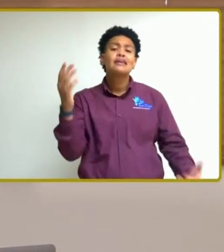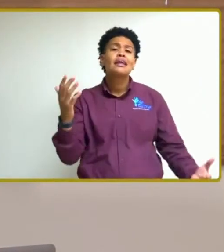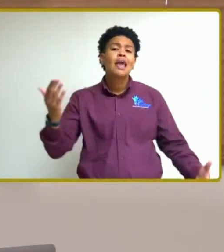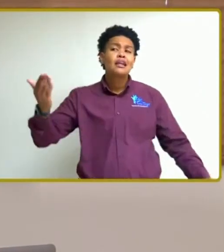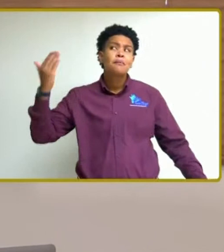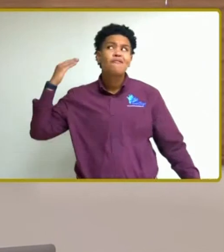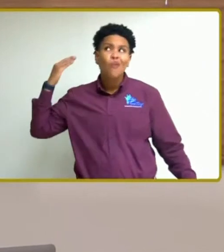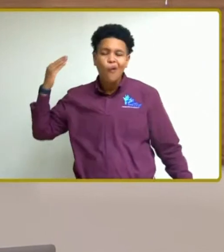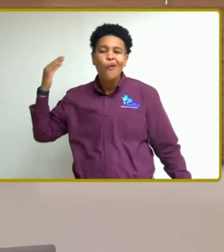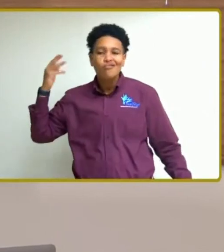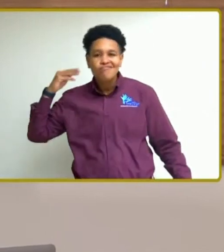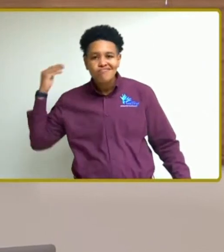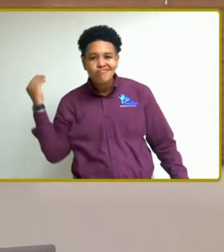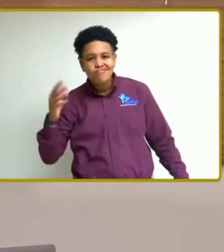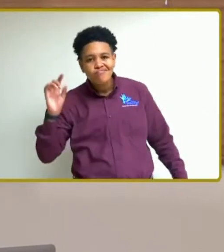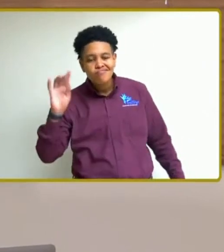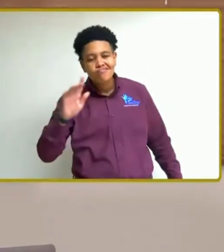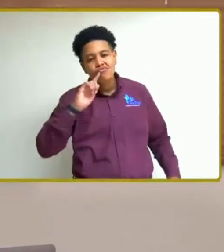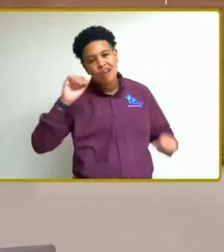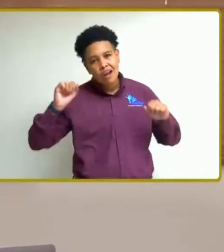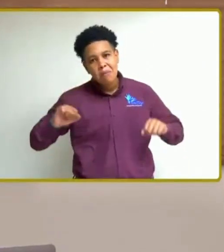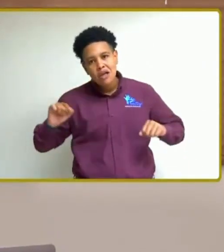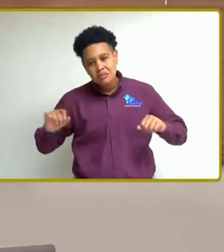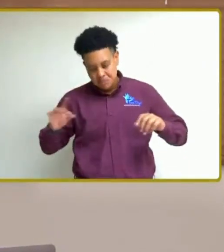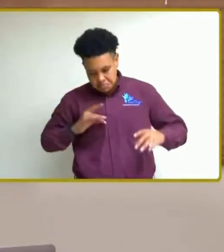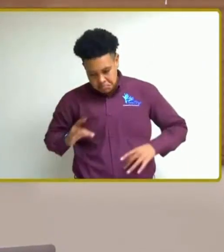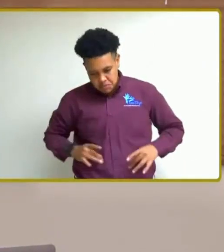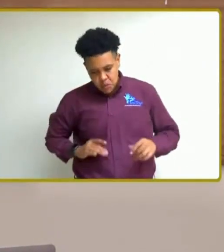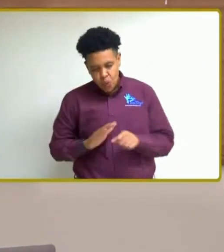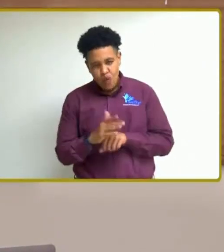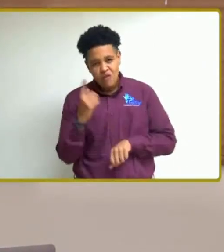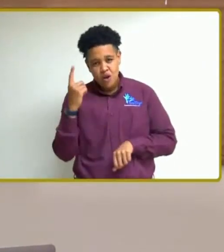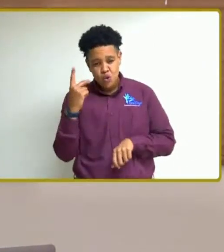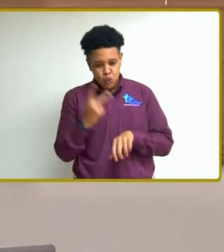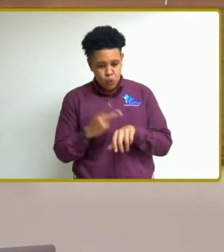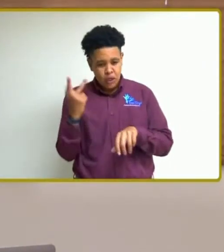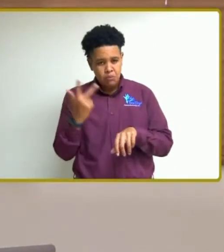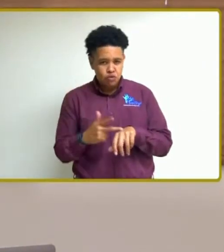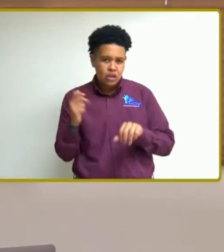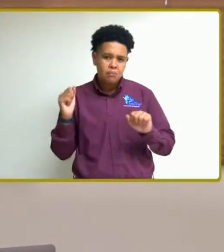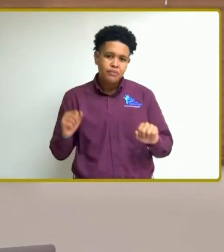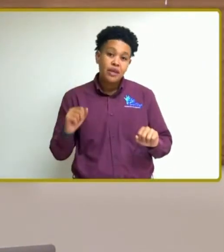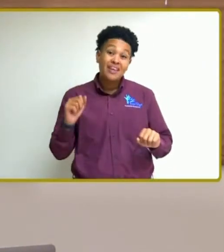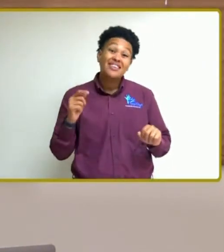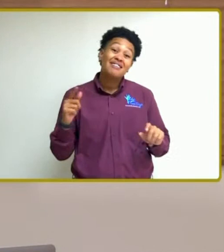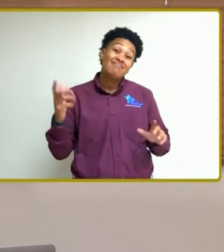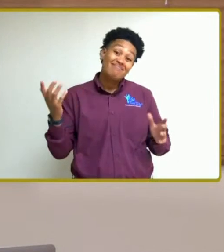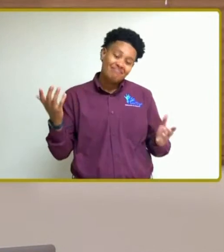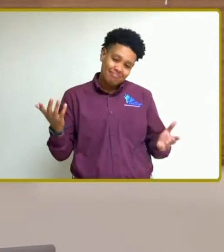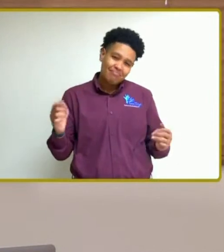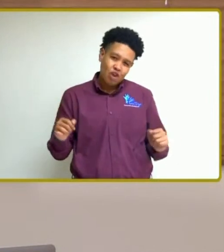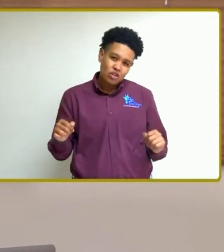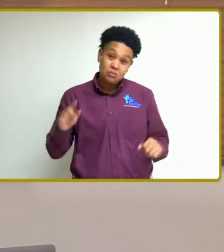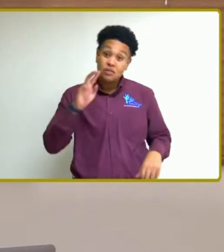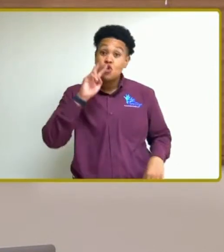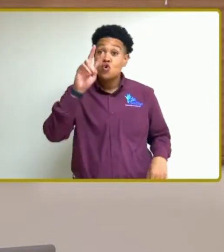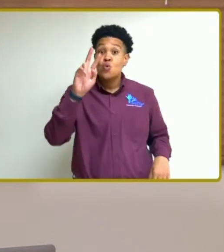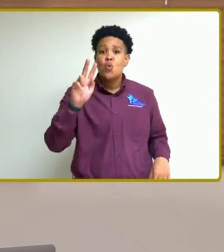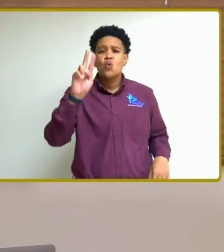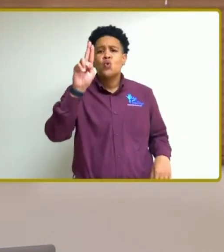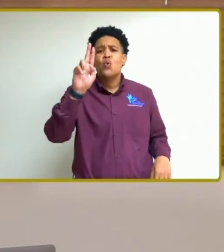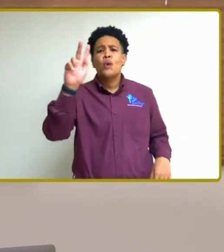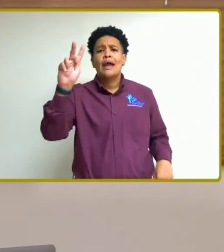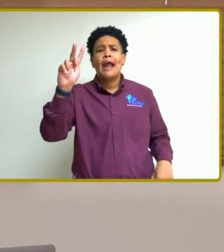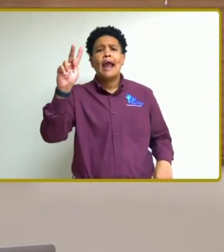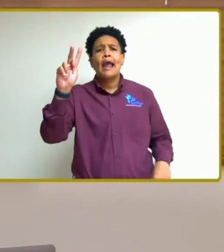before that the possibility of the UK strain being in country could